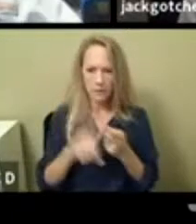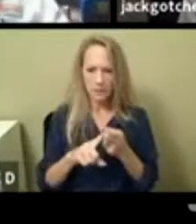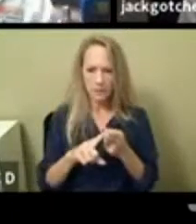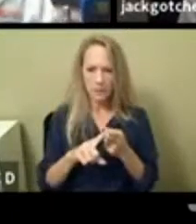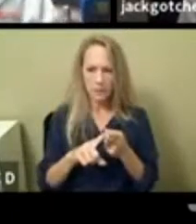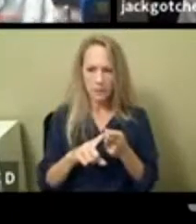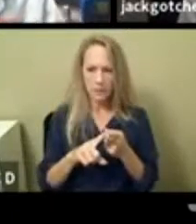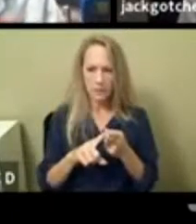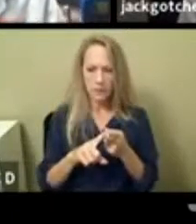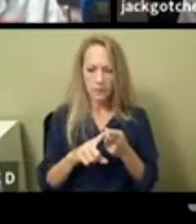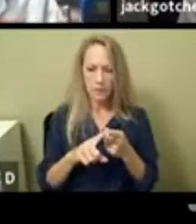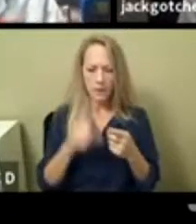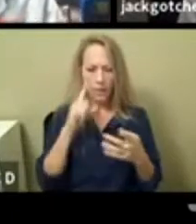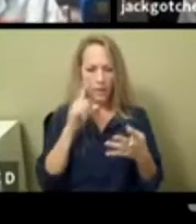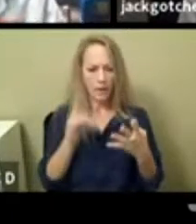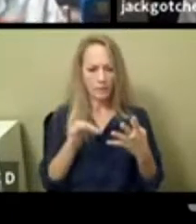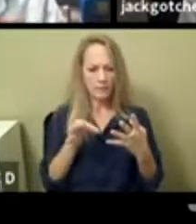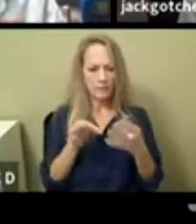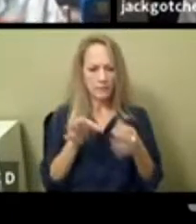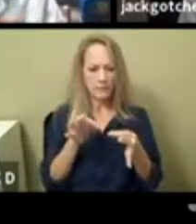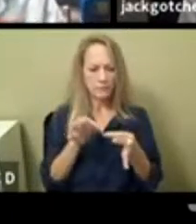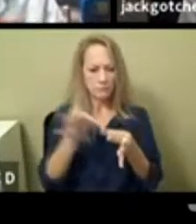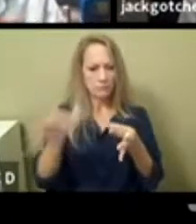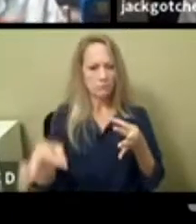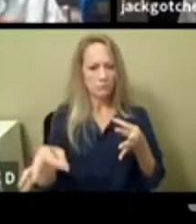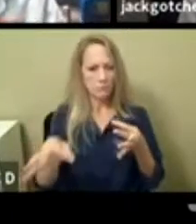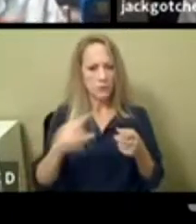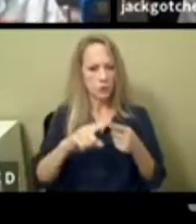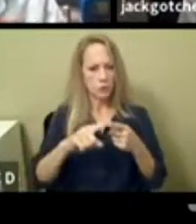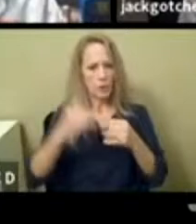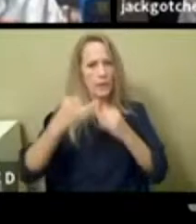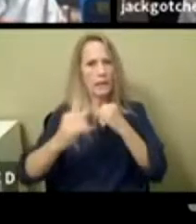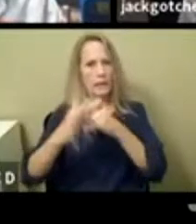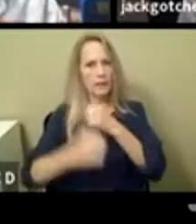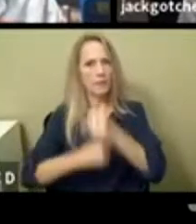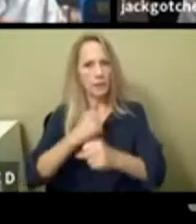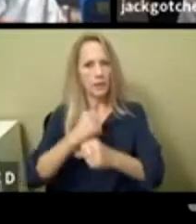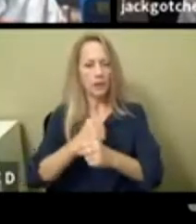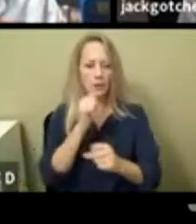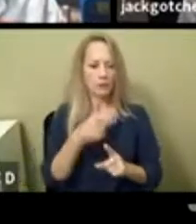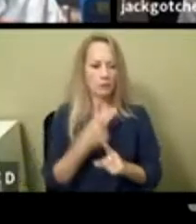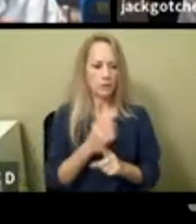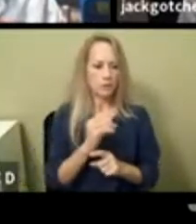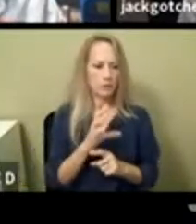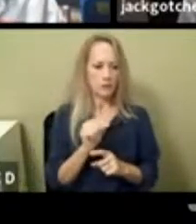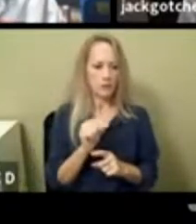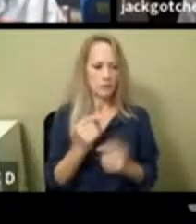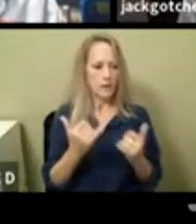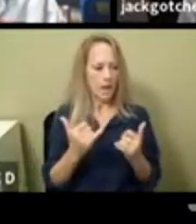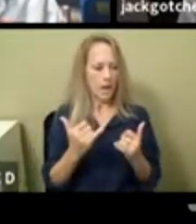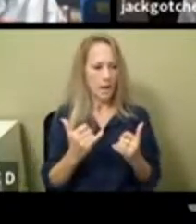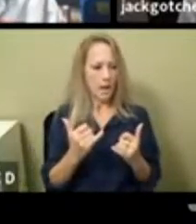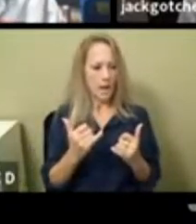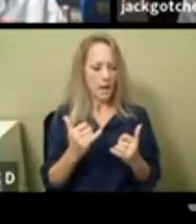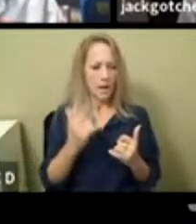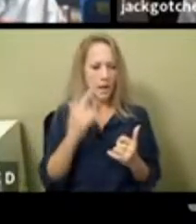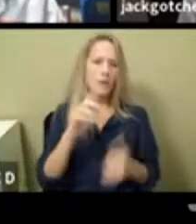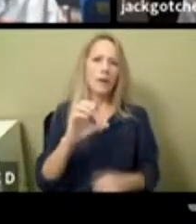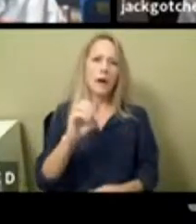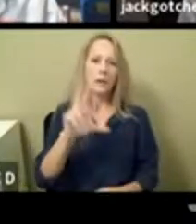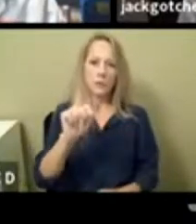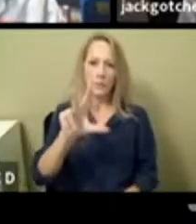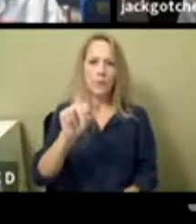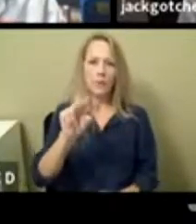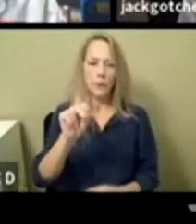extend till the end of the year that they'll have that authority, but right now it expires on the 30th of October. We're